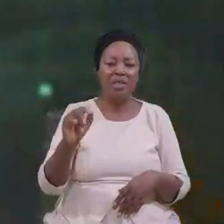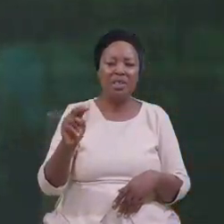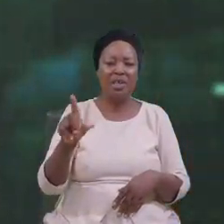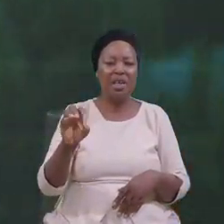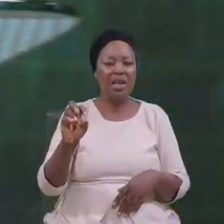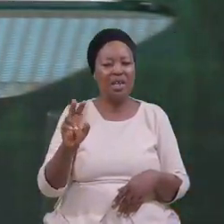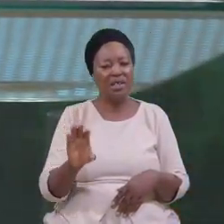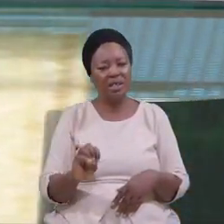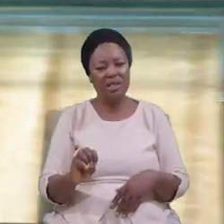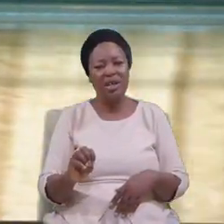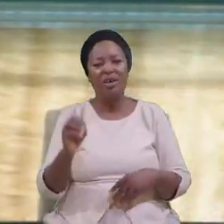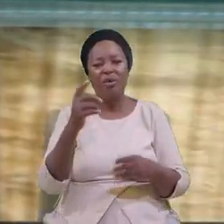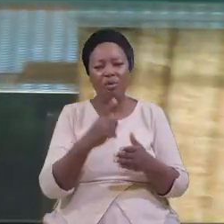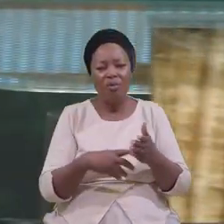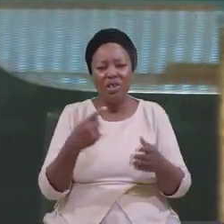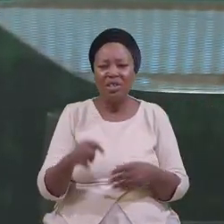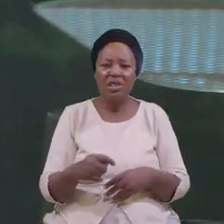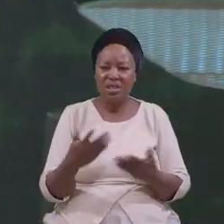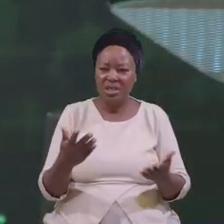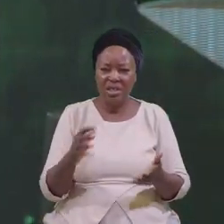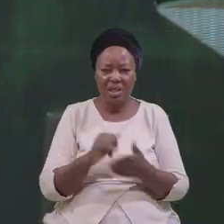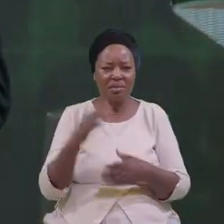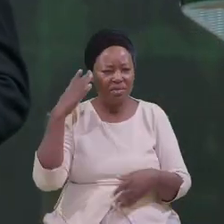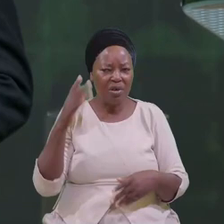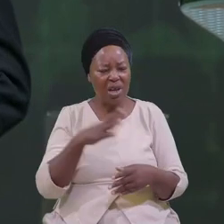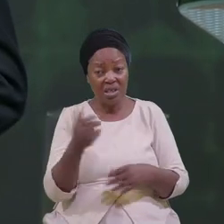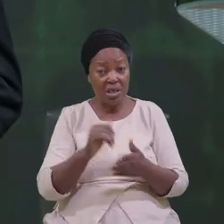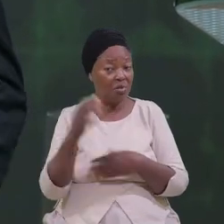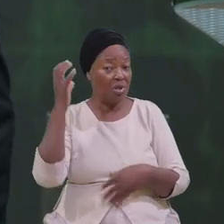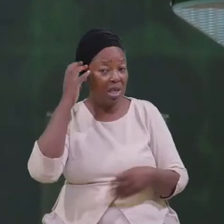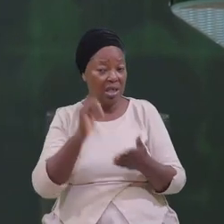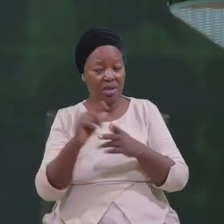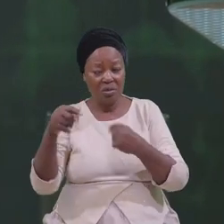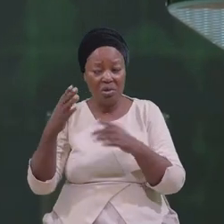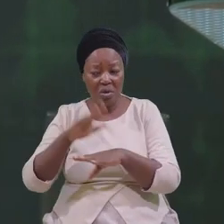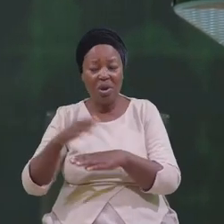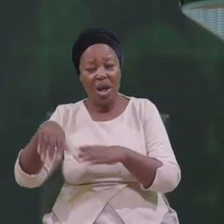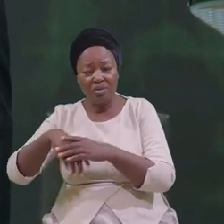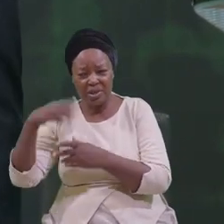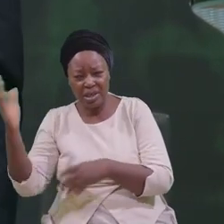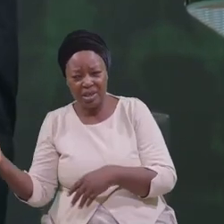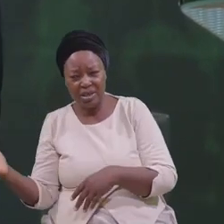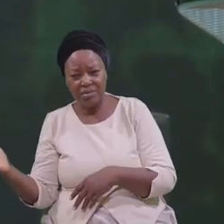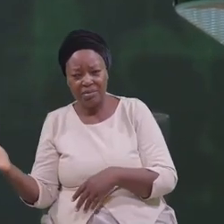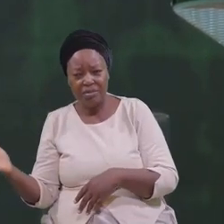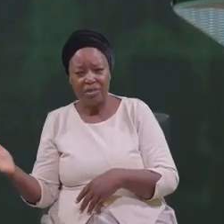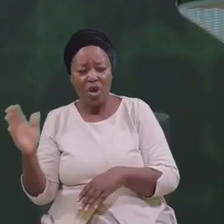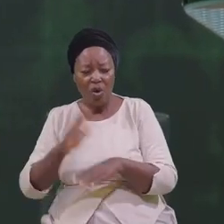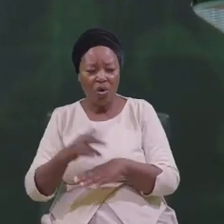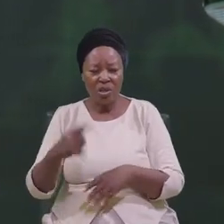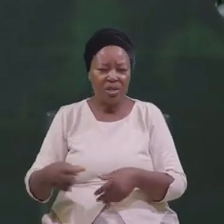of the fowler? Well, whatever you hear is going on outside, on the